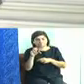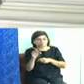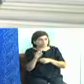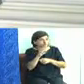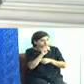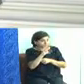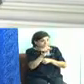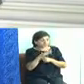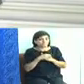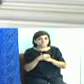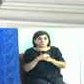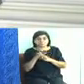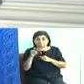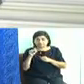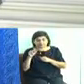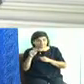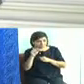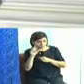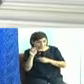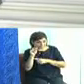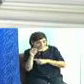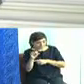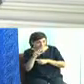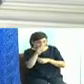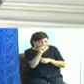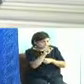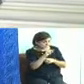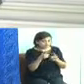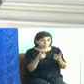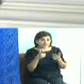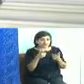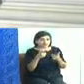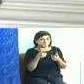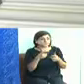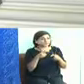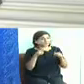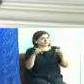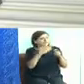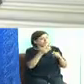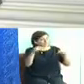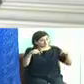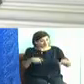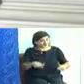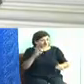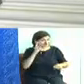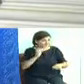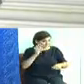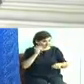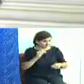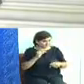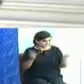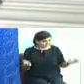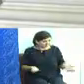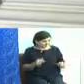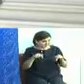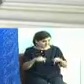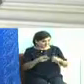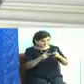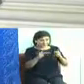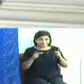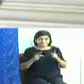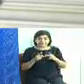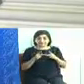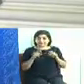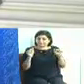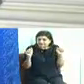to Louisiana, even his previous experience being right here in this place. The potential of all